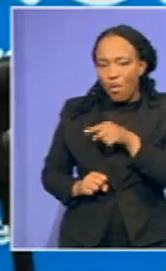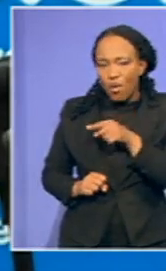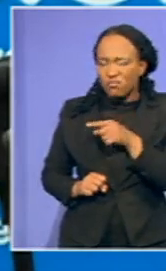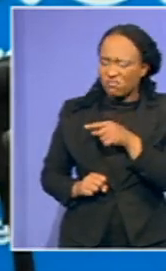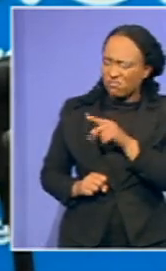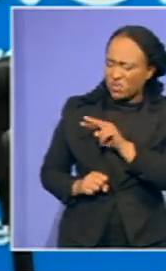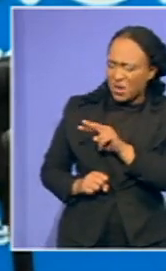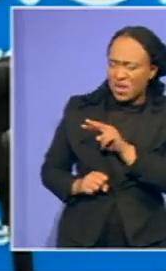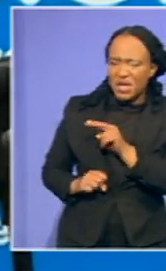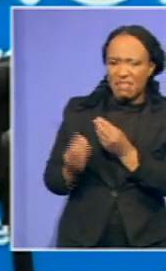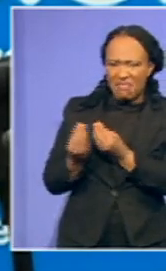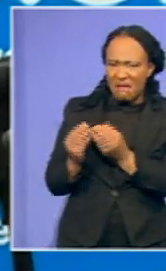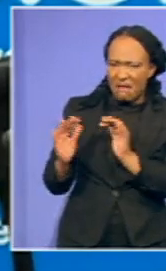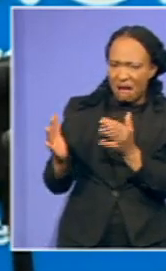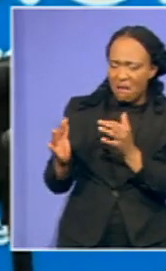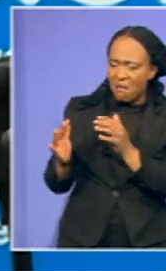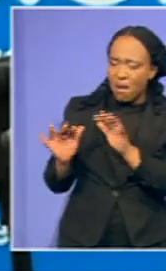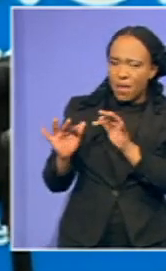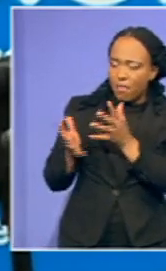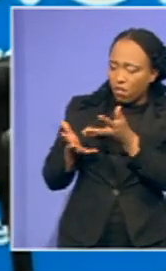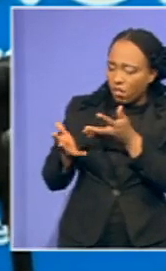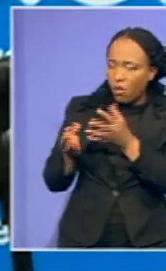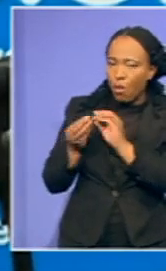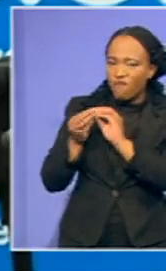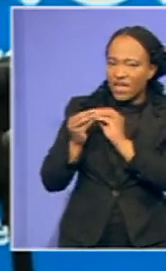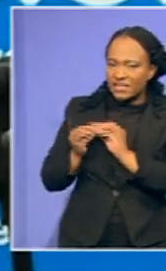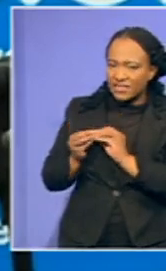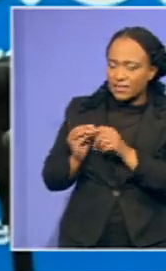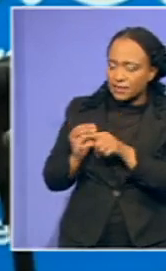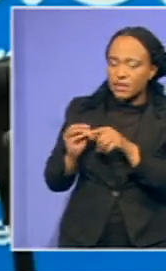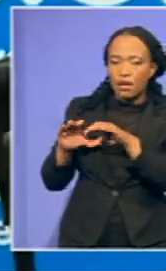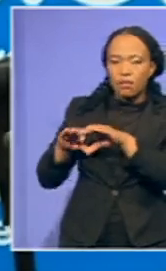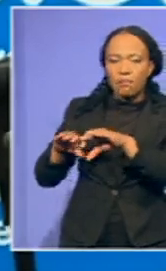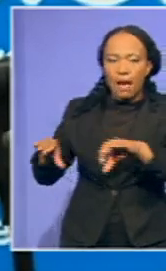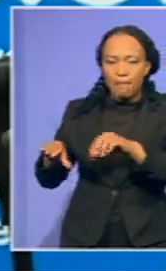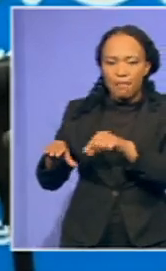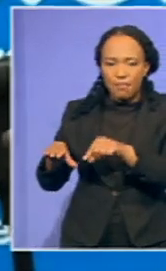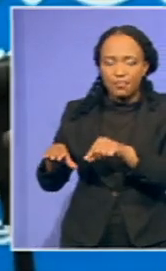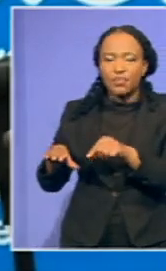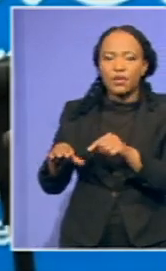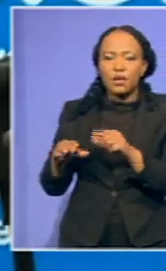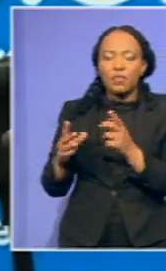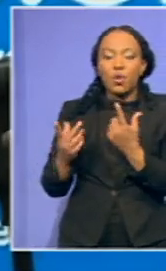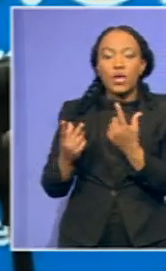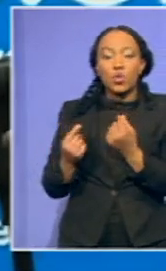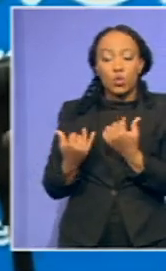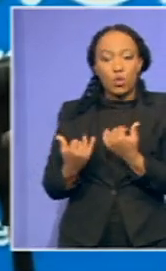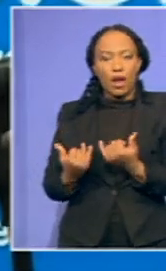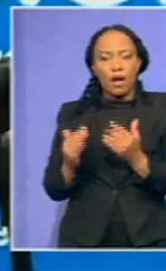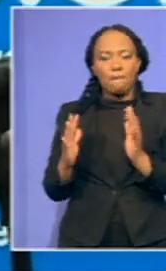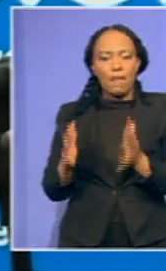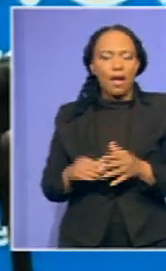how things are, to talk to the people actually manning the pump. And this, we're not only doing it today, we're going to do it on a regular